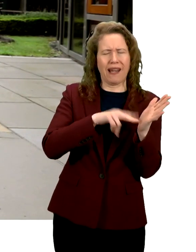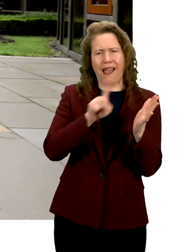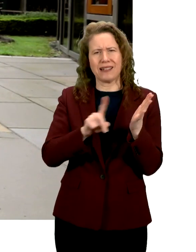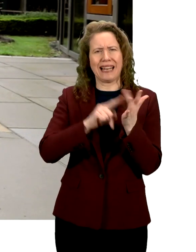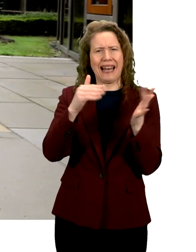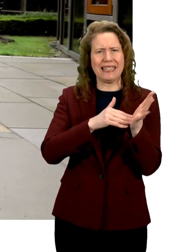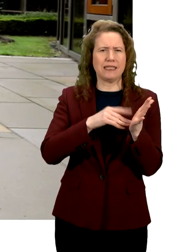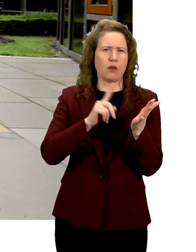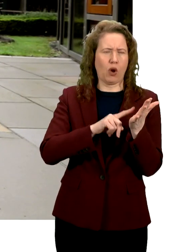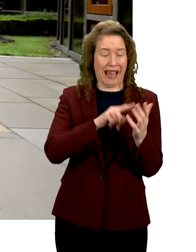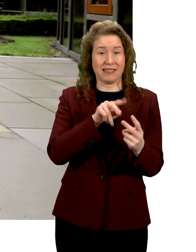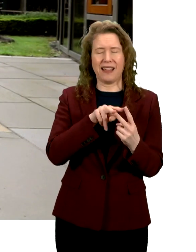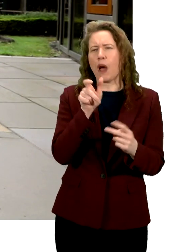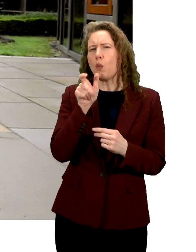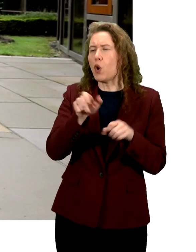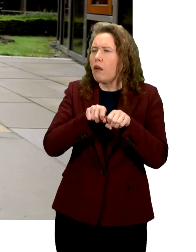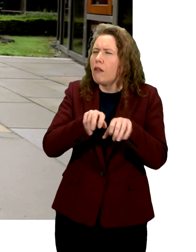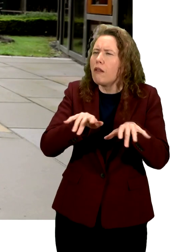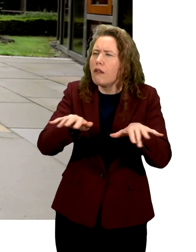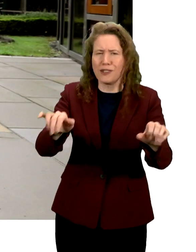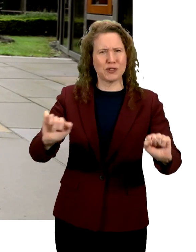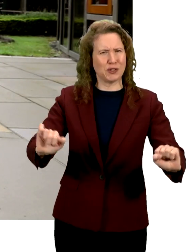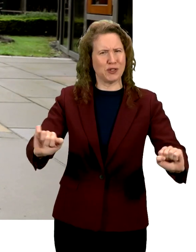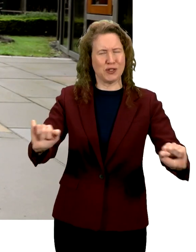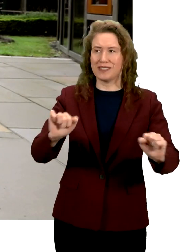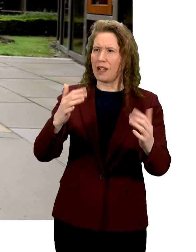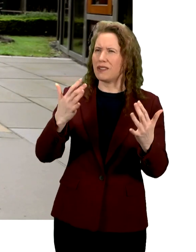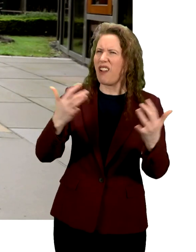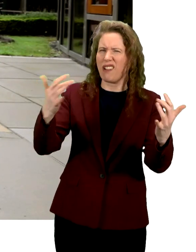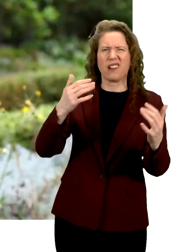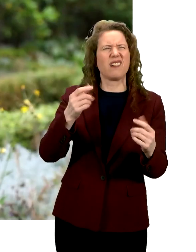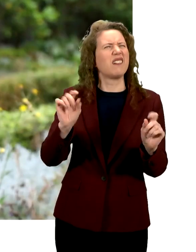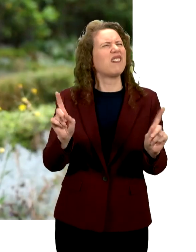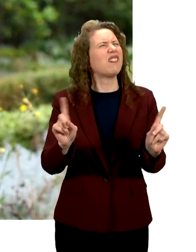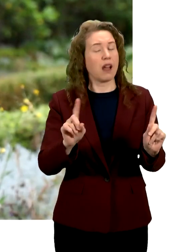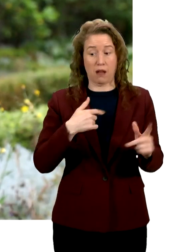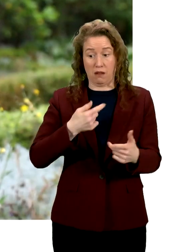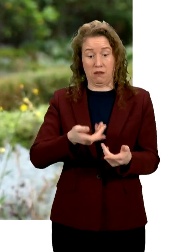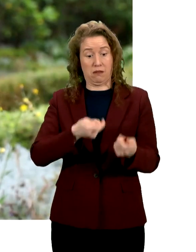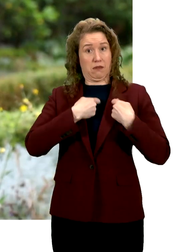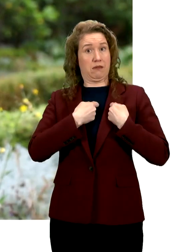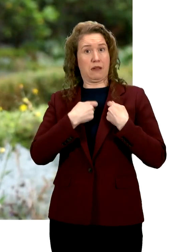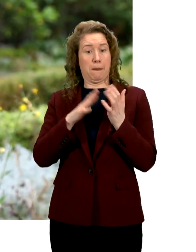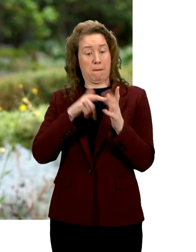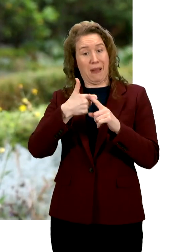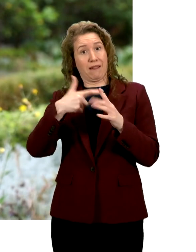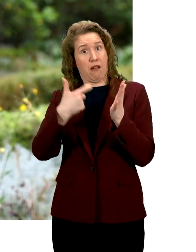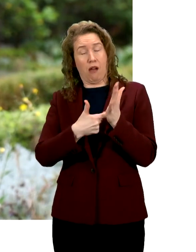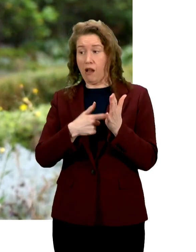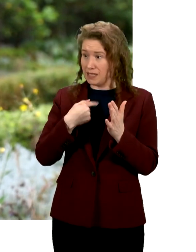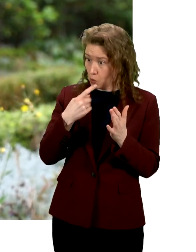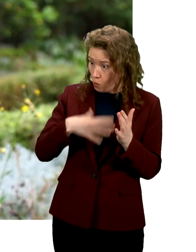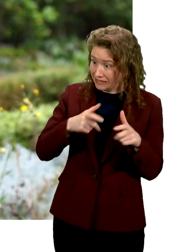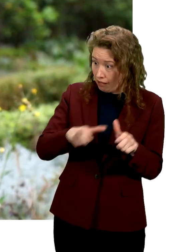word macker hadn't kind of filtered out enough to the Scottish public. And when I became macker, they asked me, did I still want to keep the